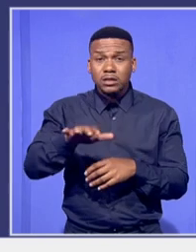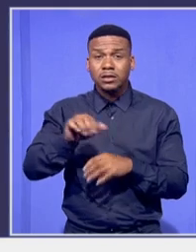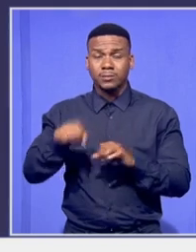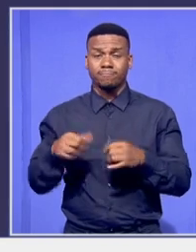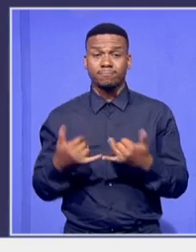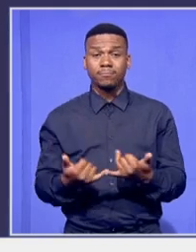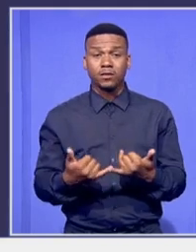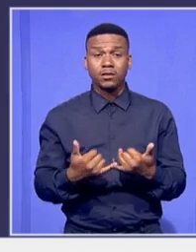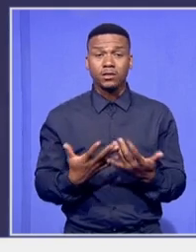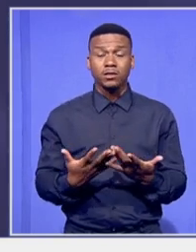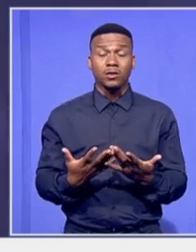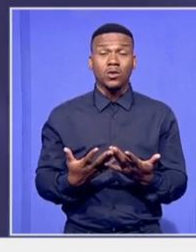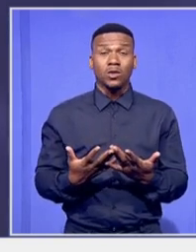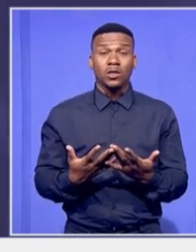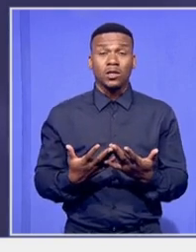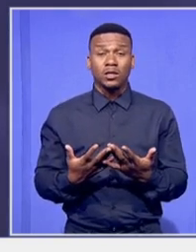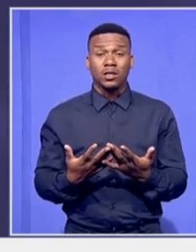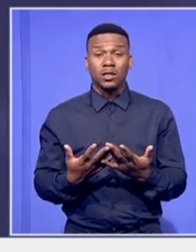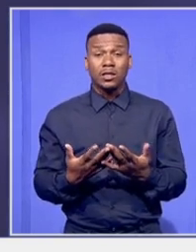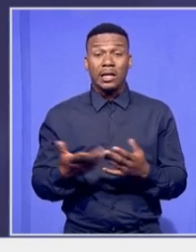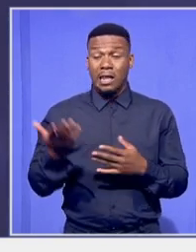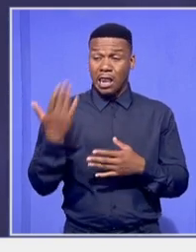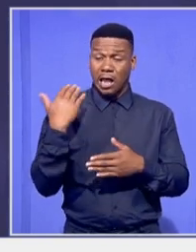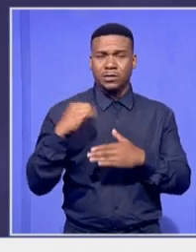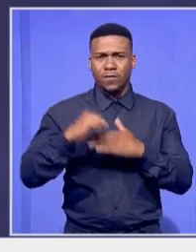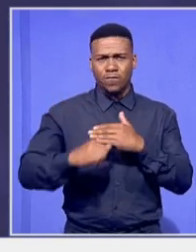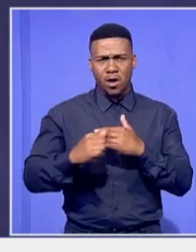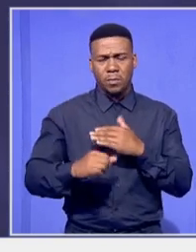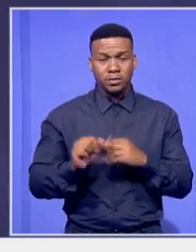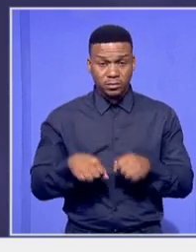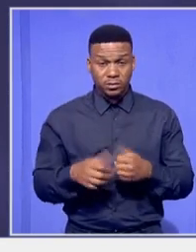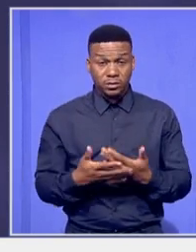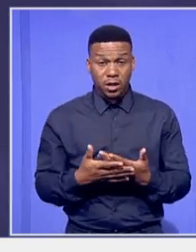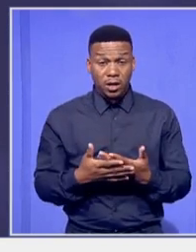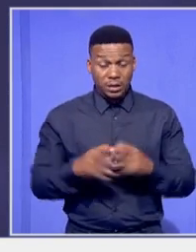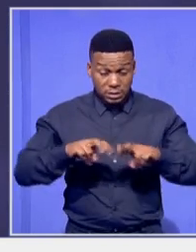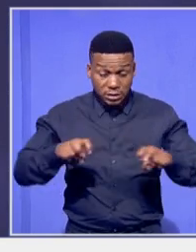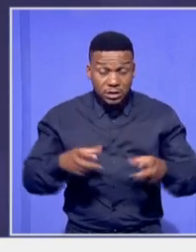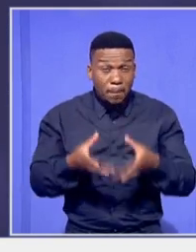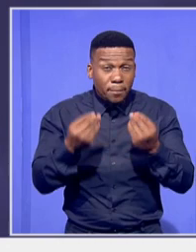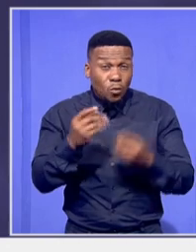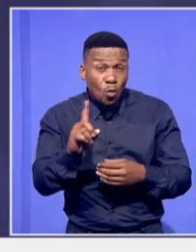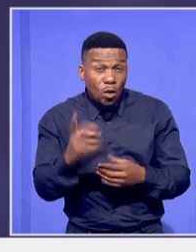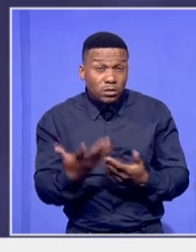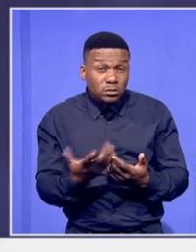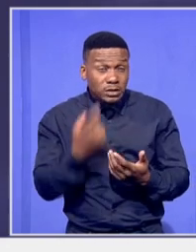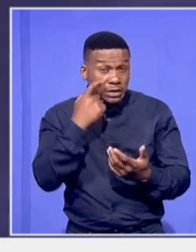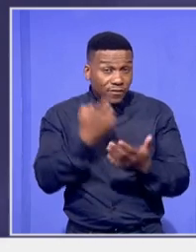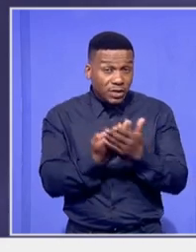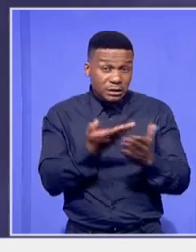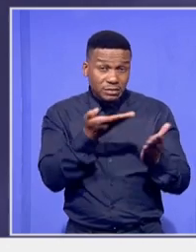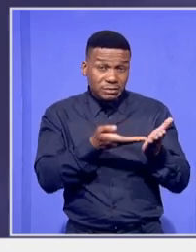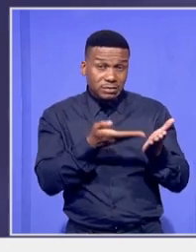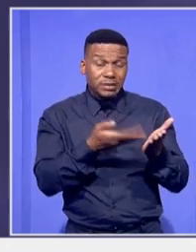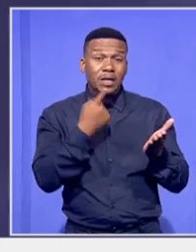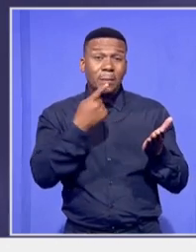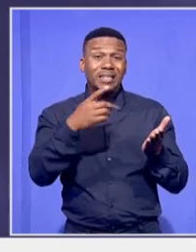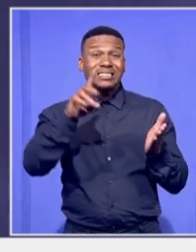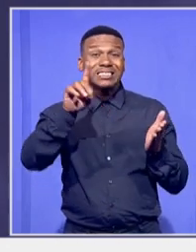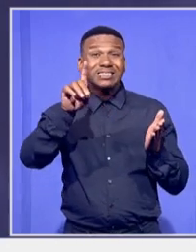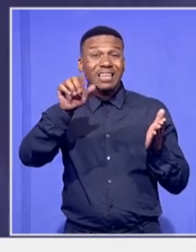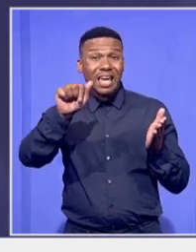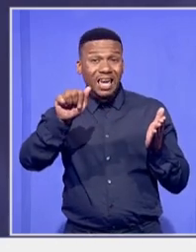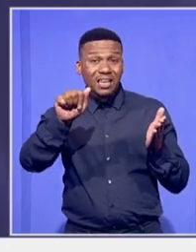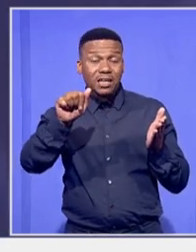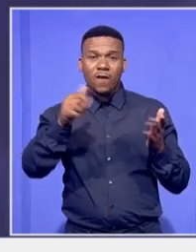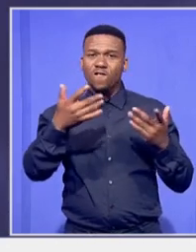party support in the last few months, they found that for the first time, the DA has now overtaken the ANC